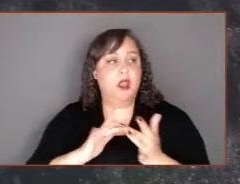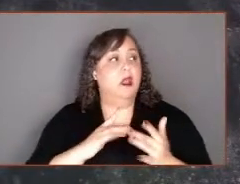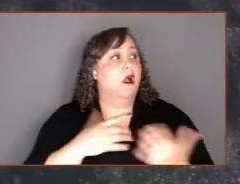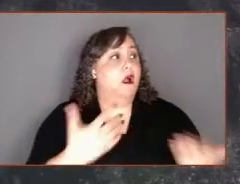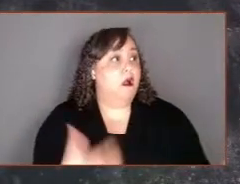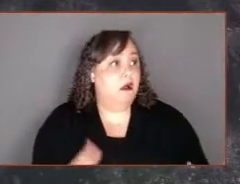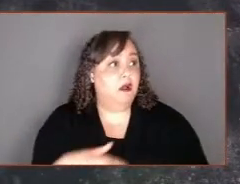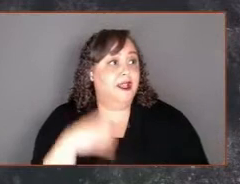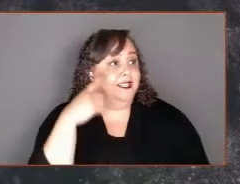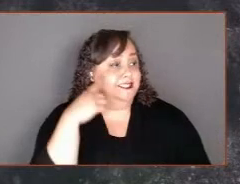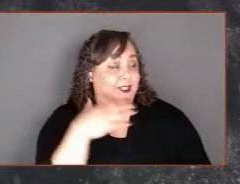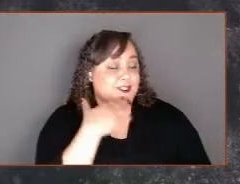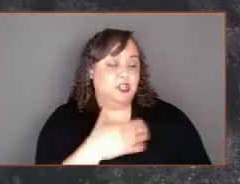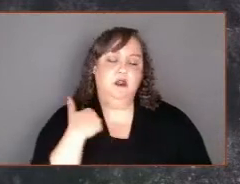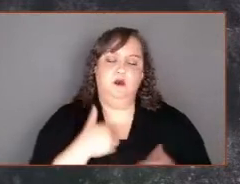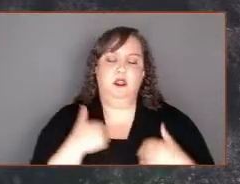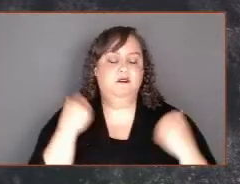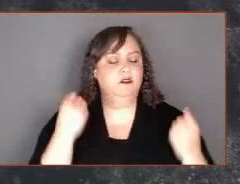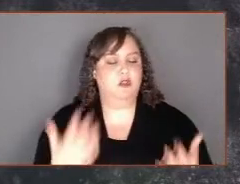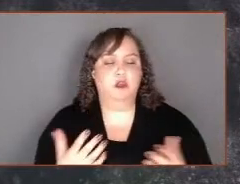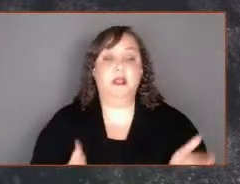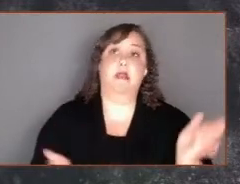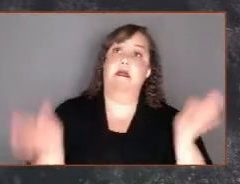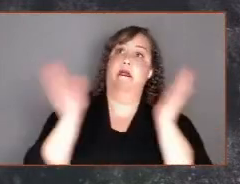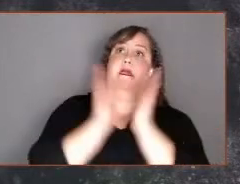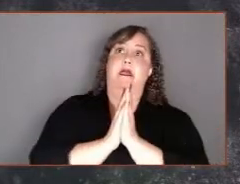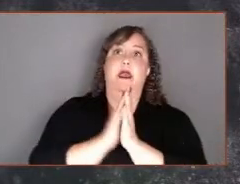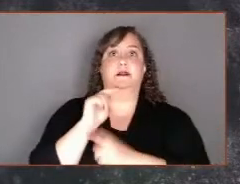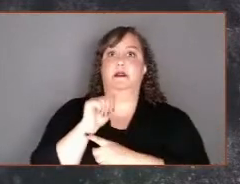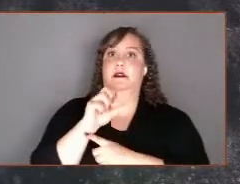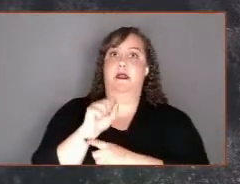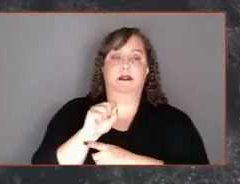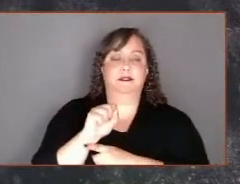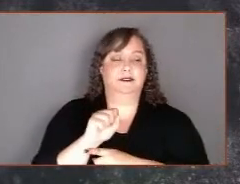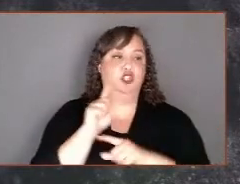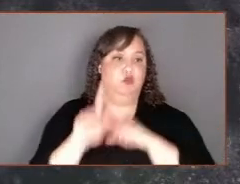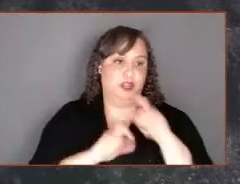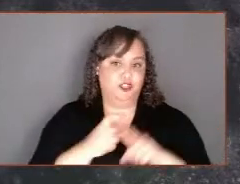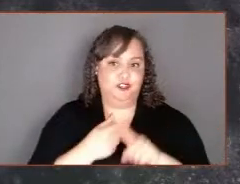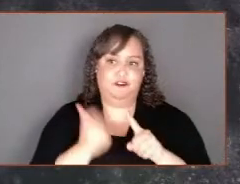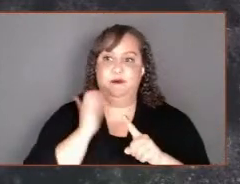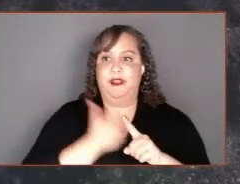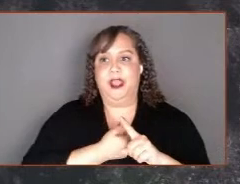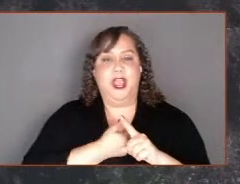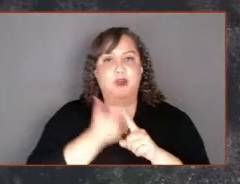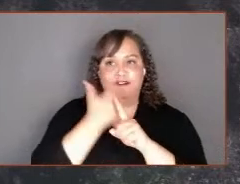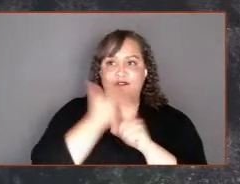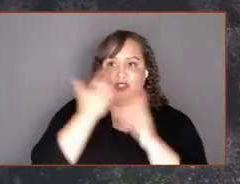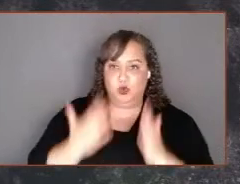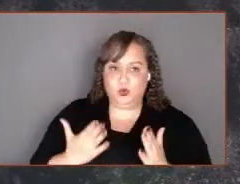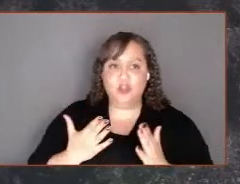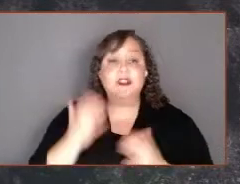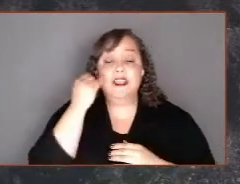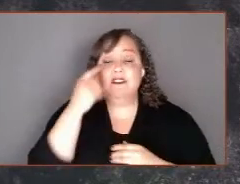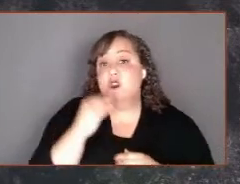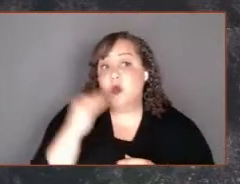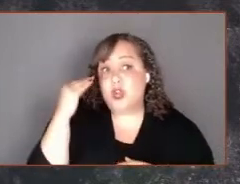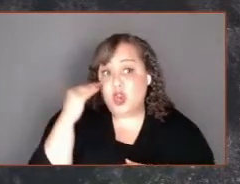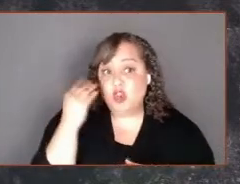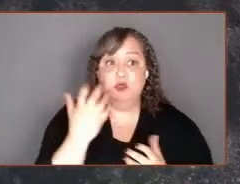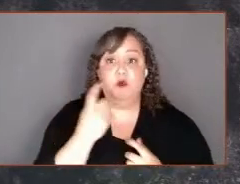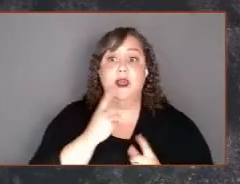NASA questions coming in from our live viewers today. And if you're at home and you'd like to have your question answered live on today's show,